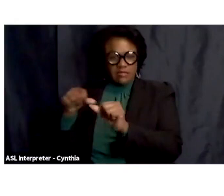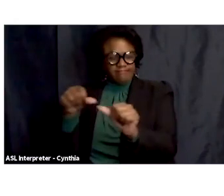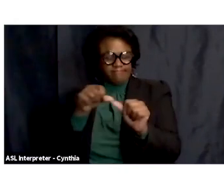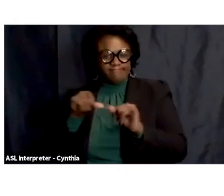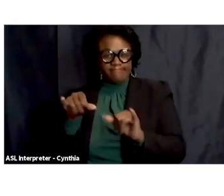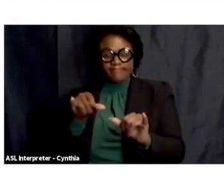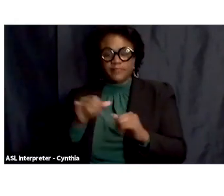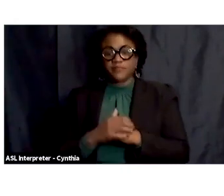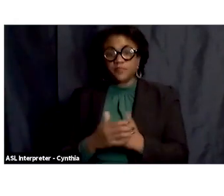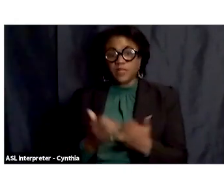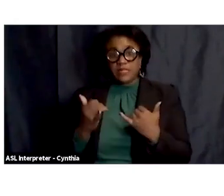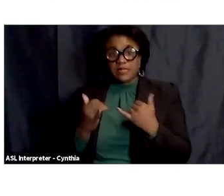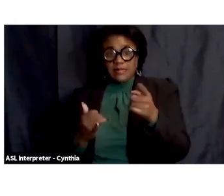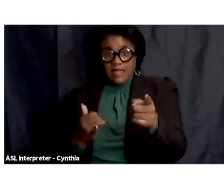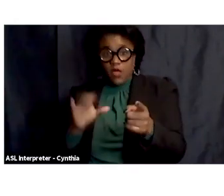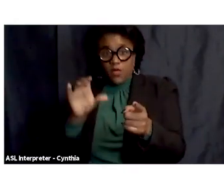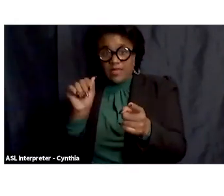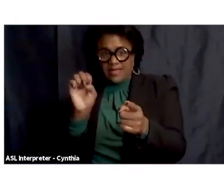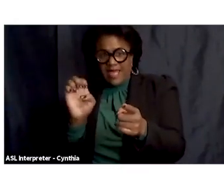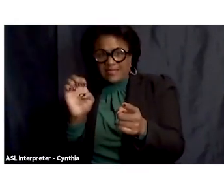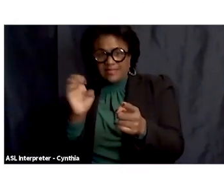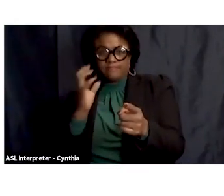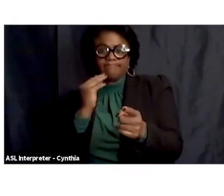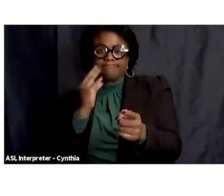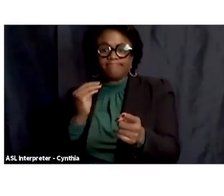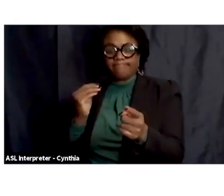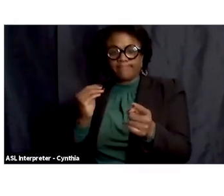So now I'm going to share this case study.